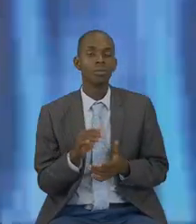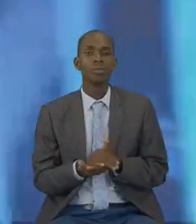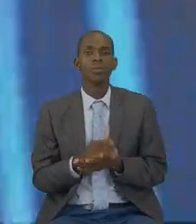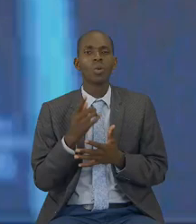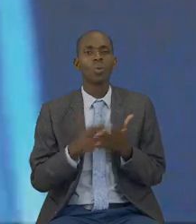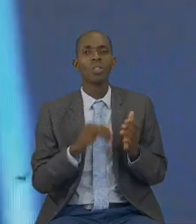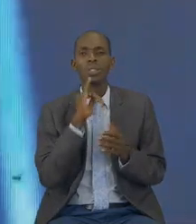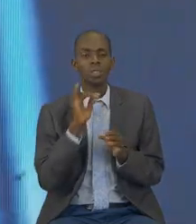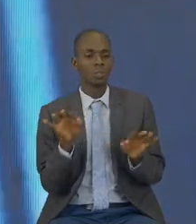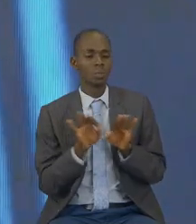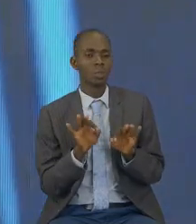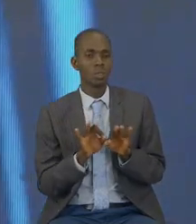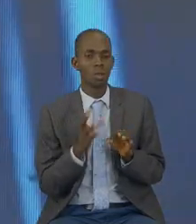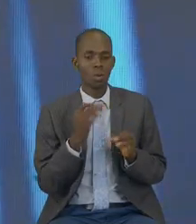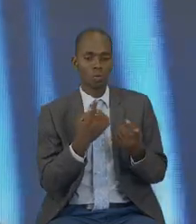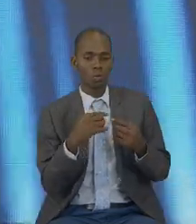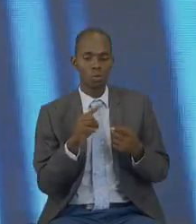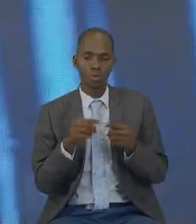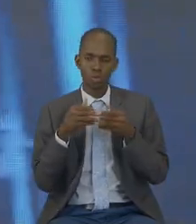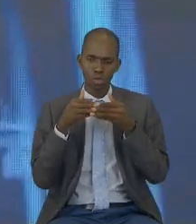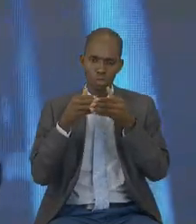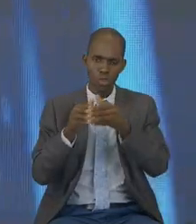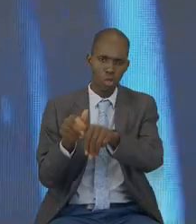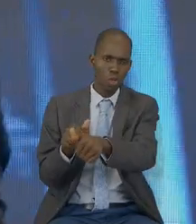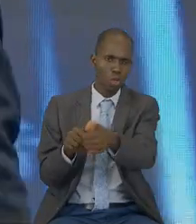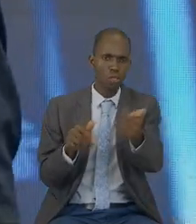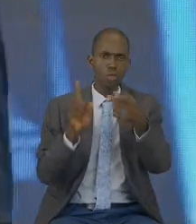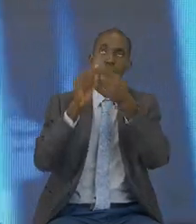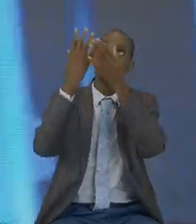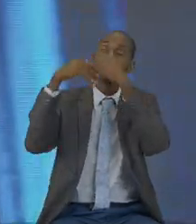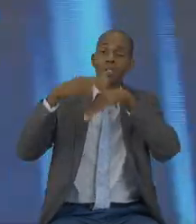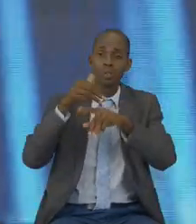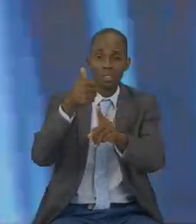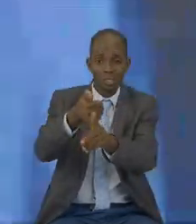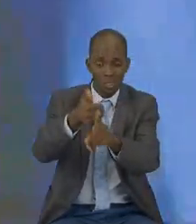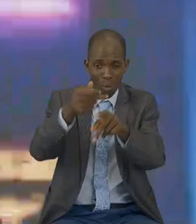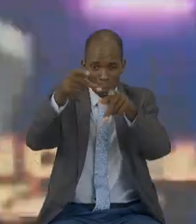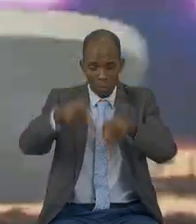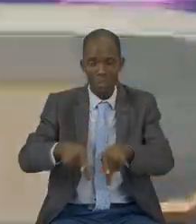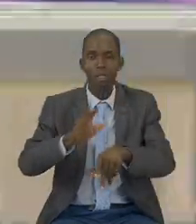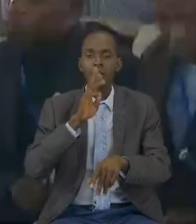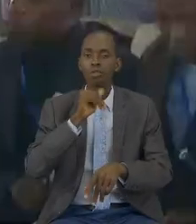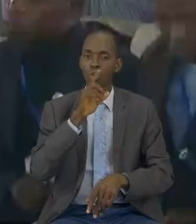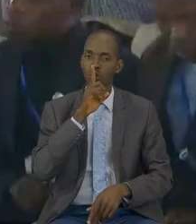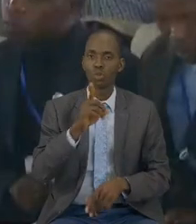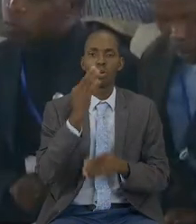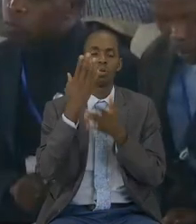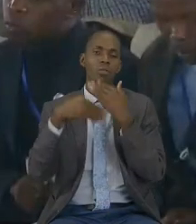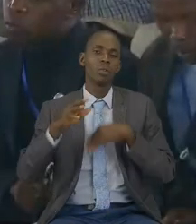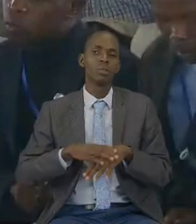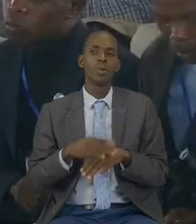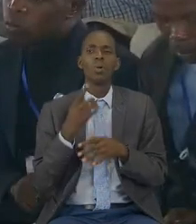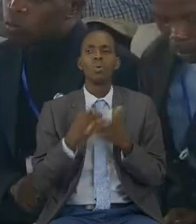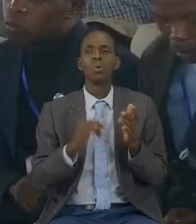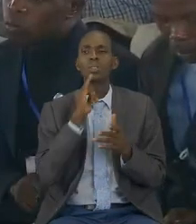to lead other people to heaven, and you're not sure of heaven yourself? What's the use of telling other people the joy